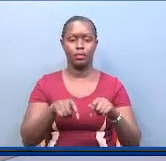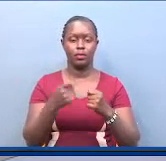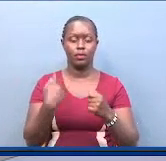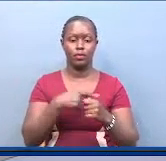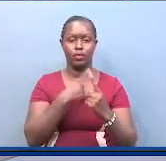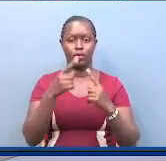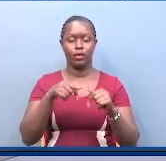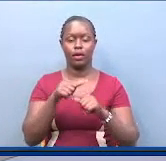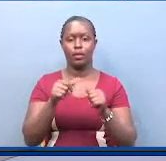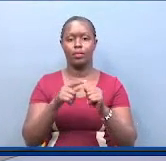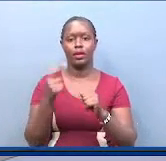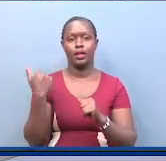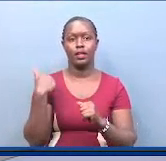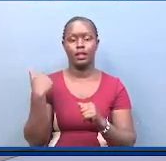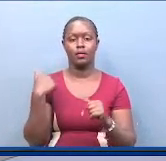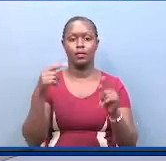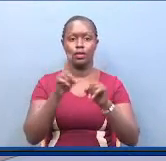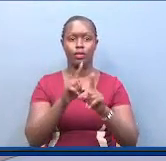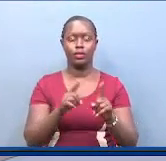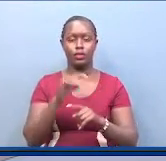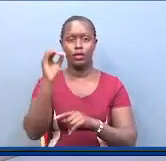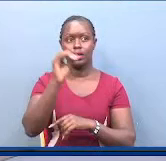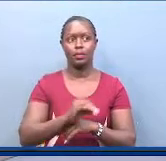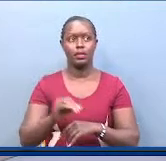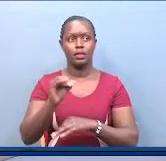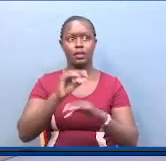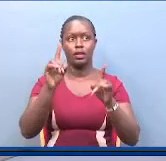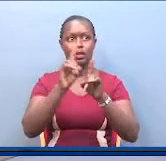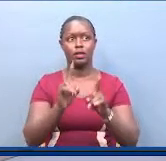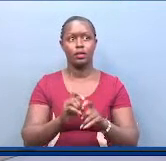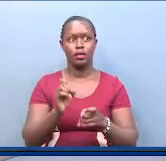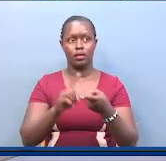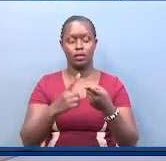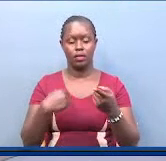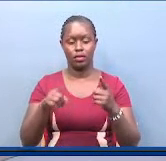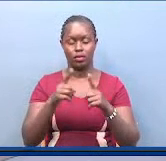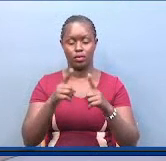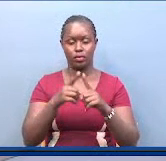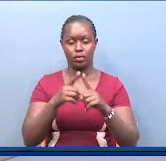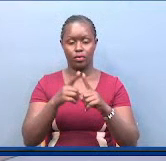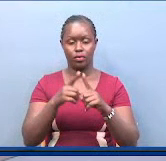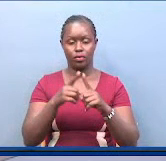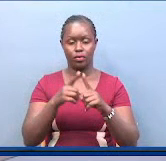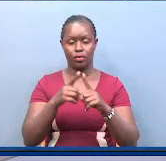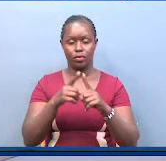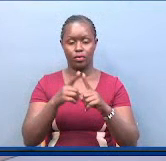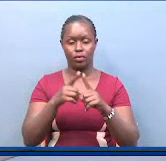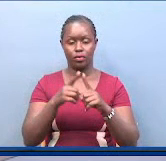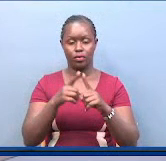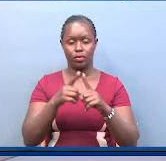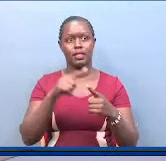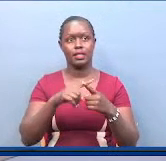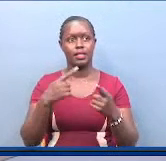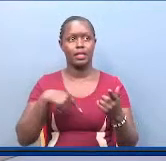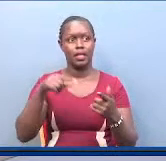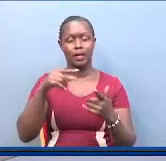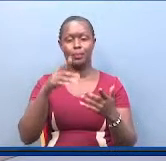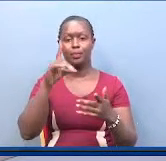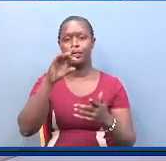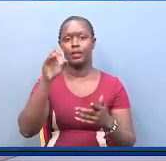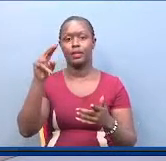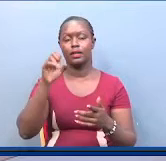the numbers in as far as the percentages and predictions are concerned. Dennis made a very bold statement